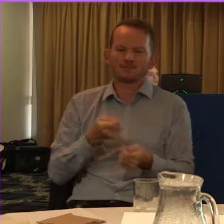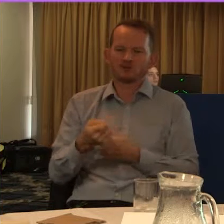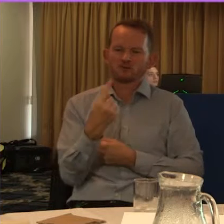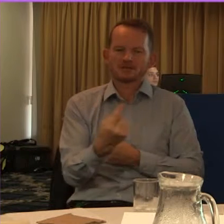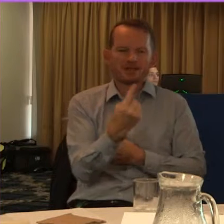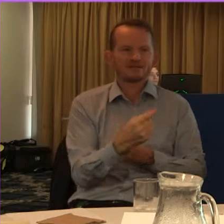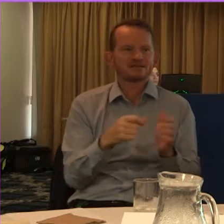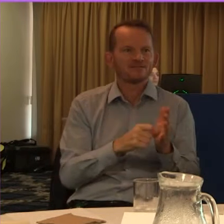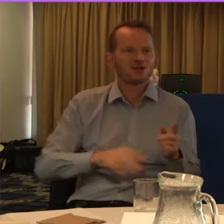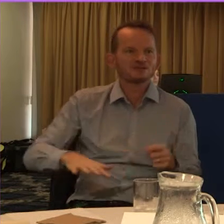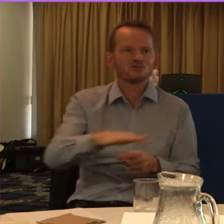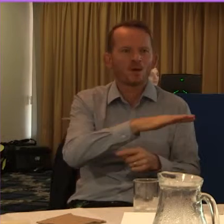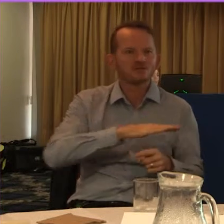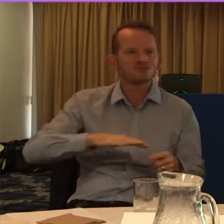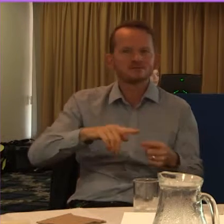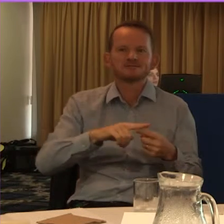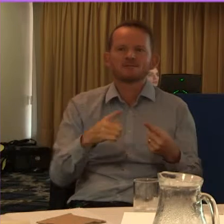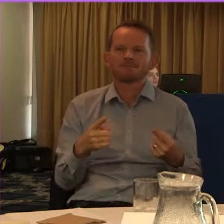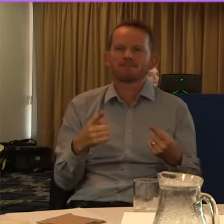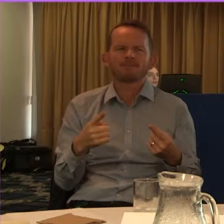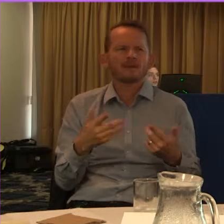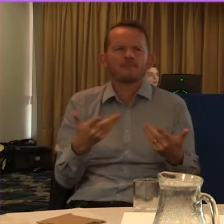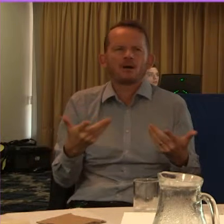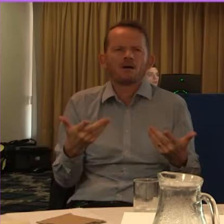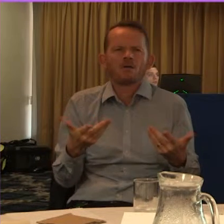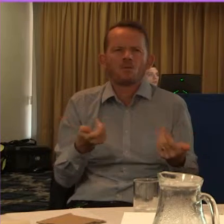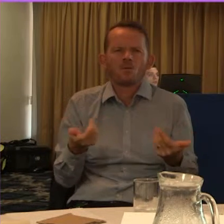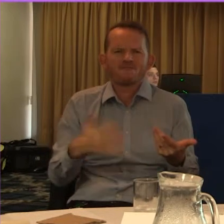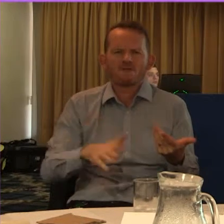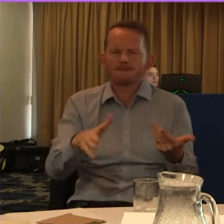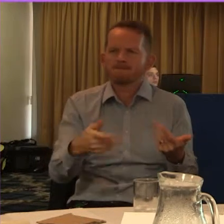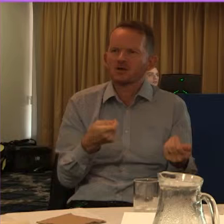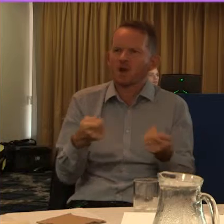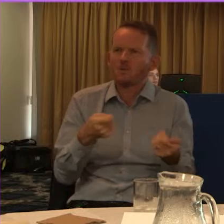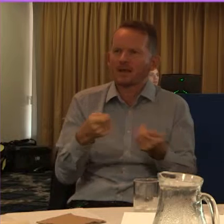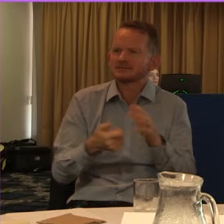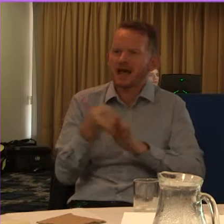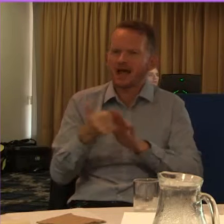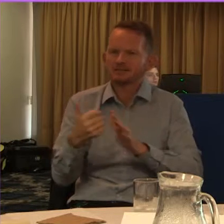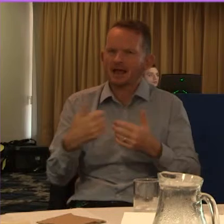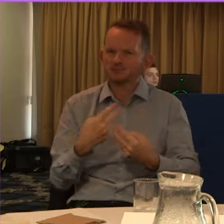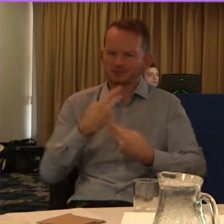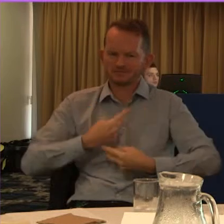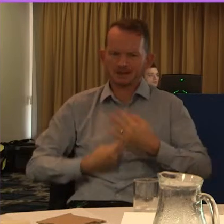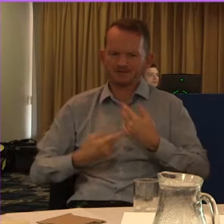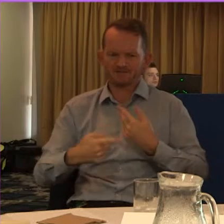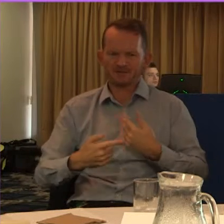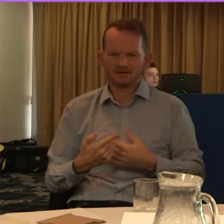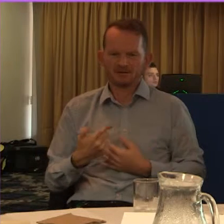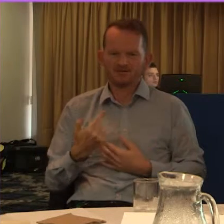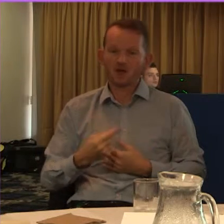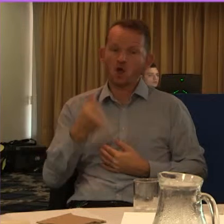to manage yourselves in difficult situations. But where do these coping styles come from? From our